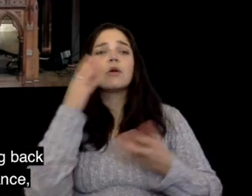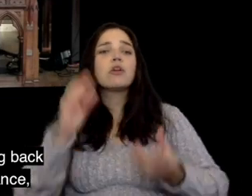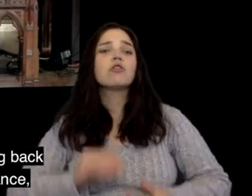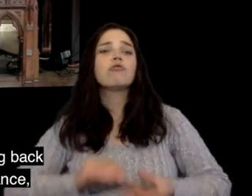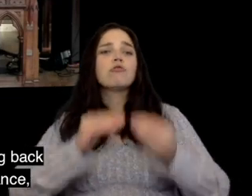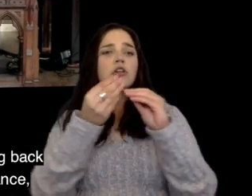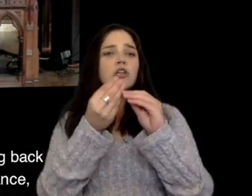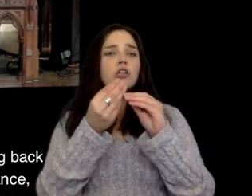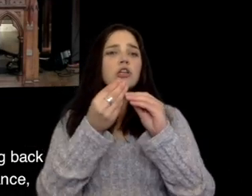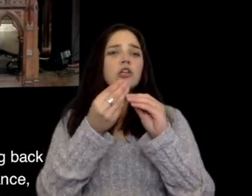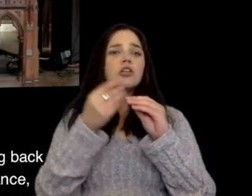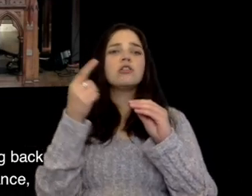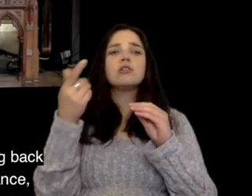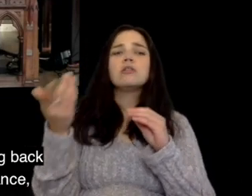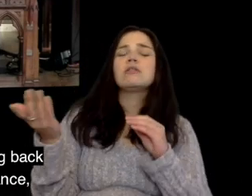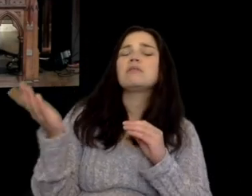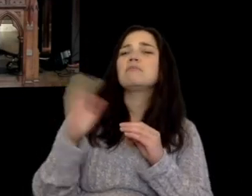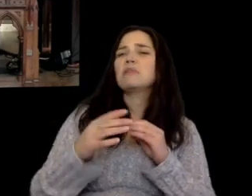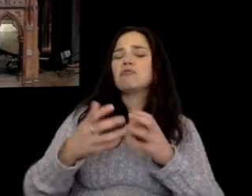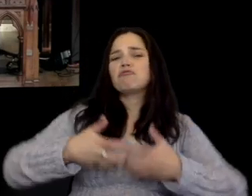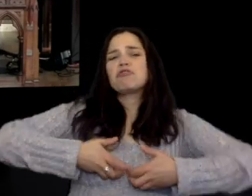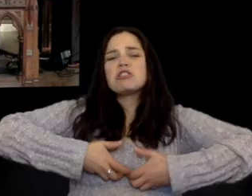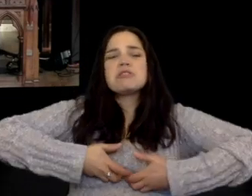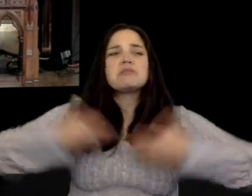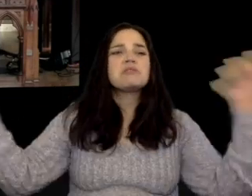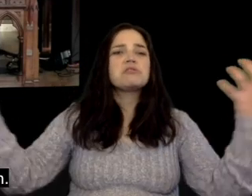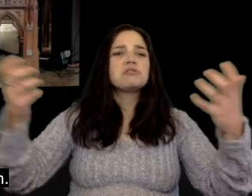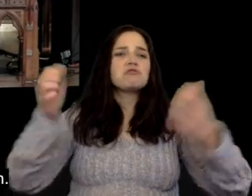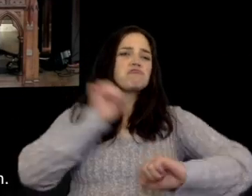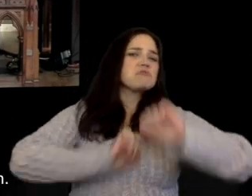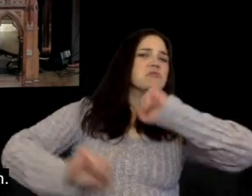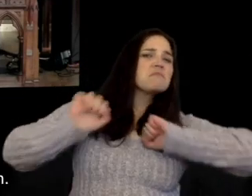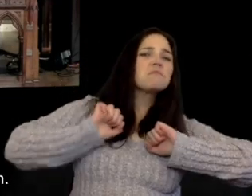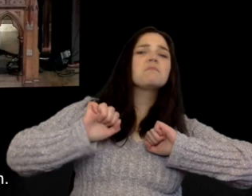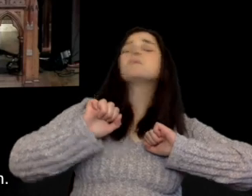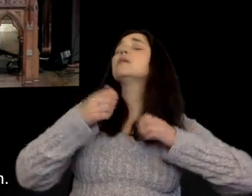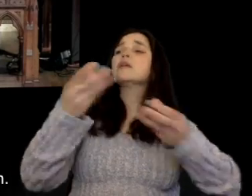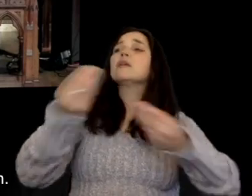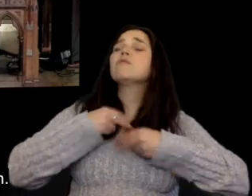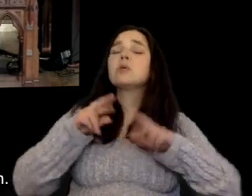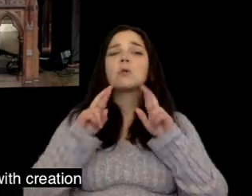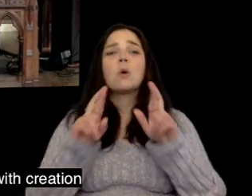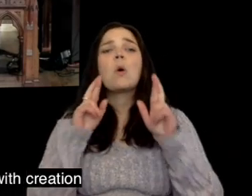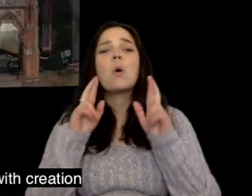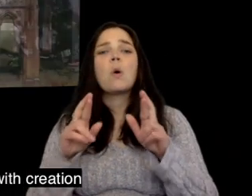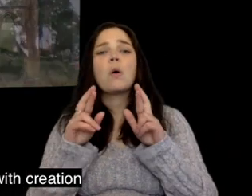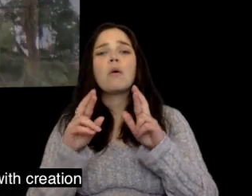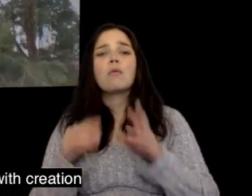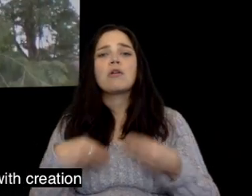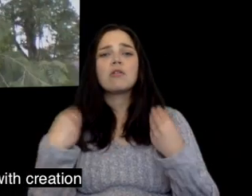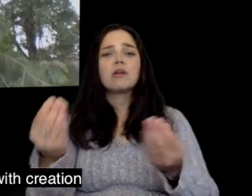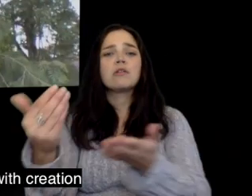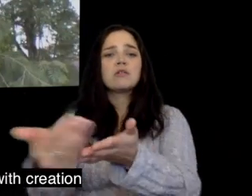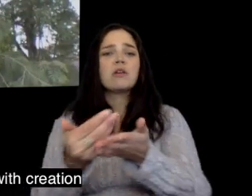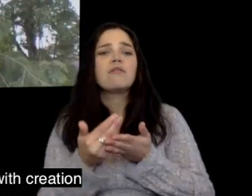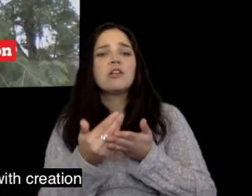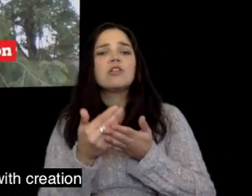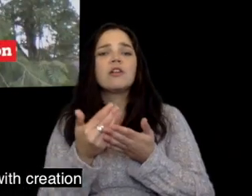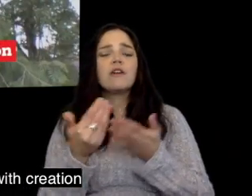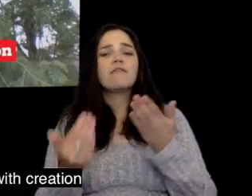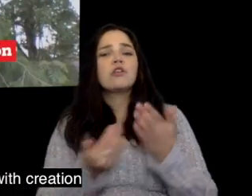When creation is heating back with rage and resistance, give us hope, grant us